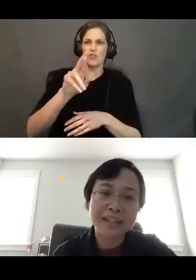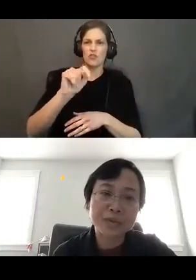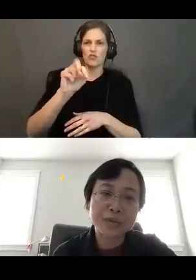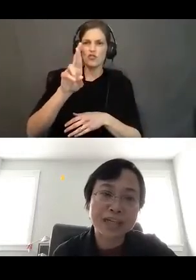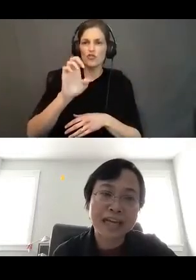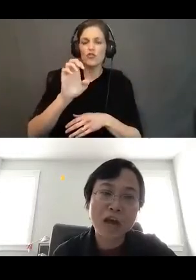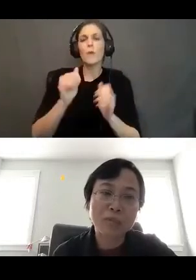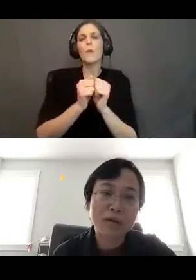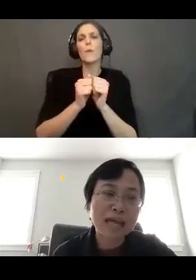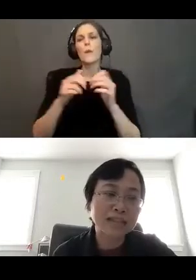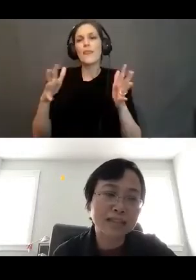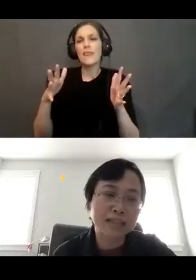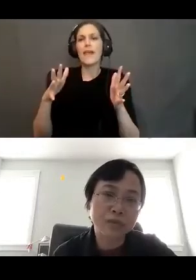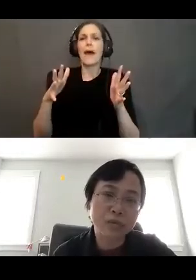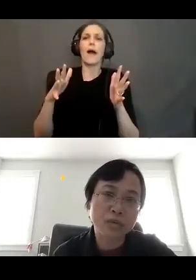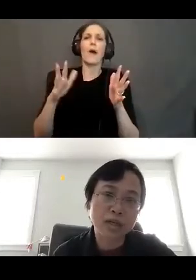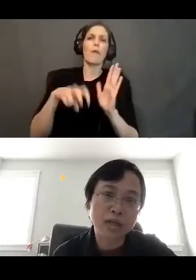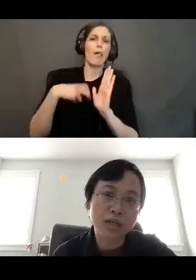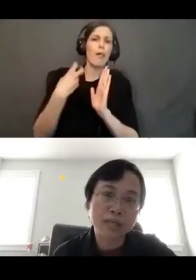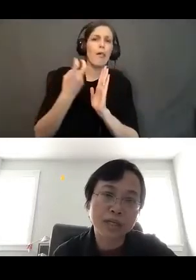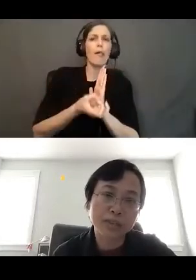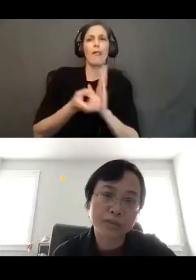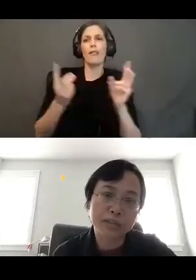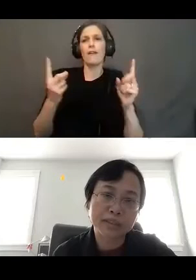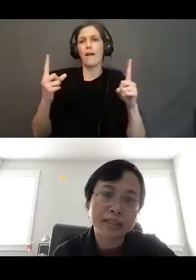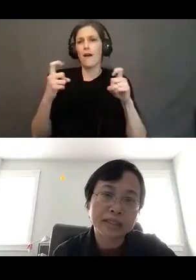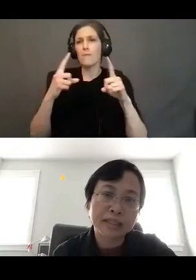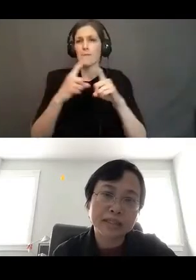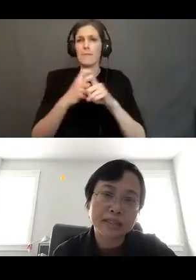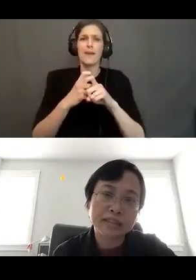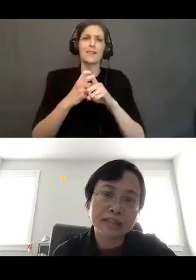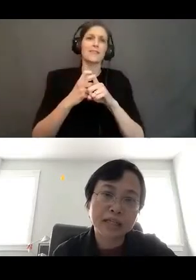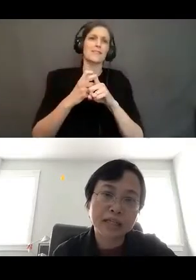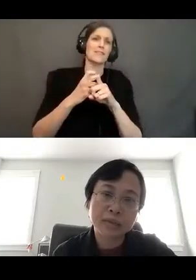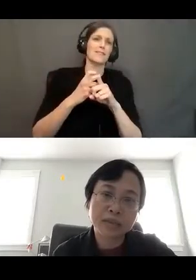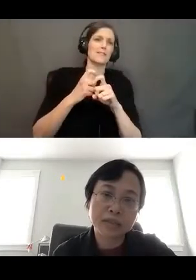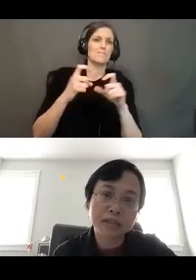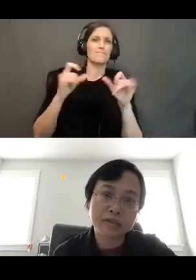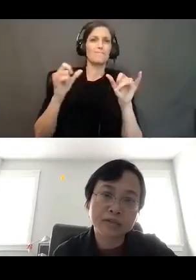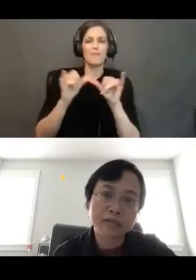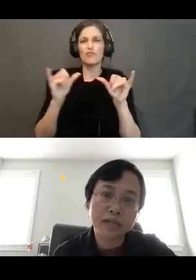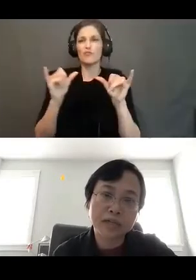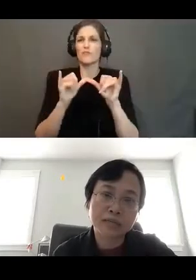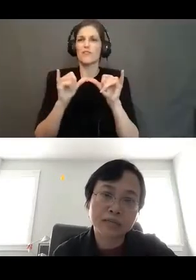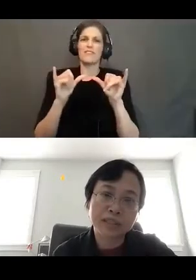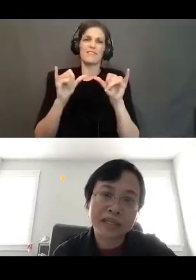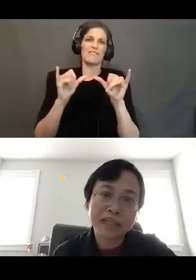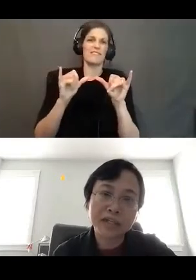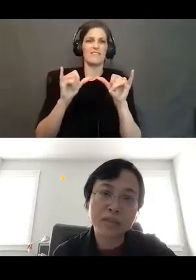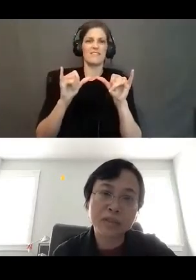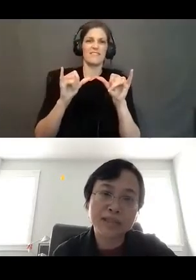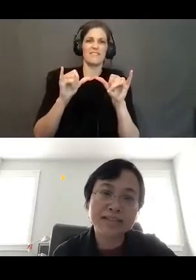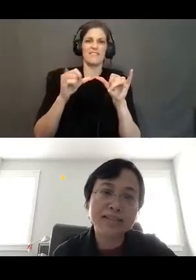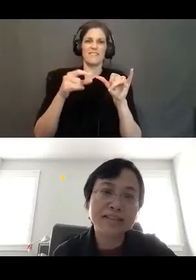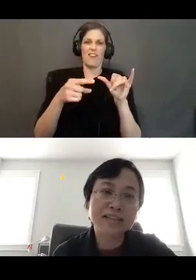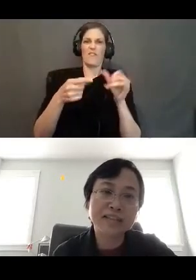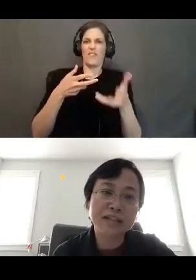getting into the complexity for measuring this construct of engagement, let's